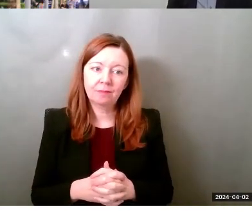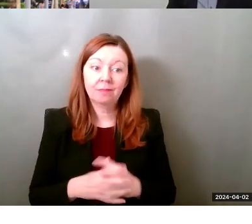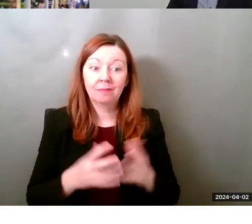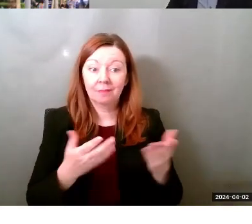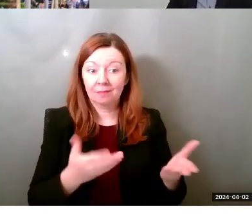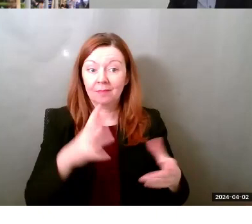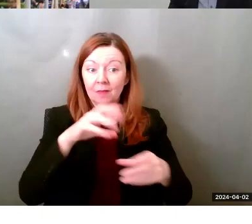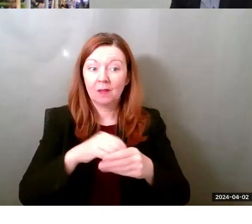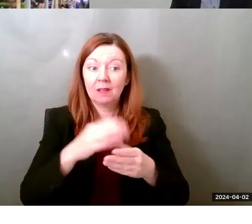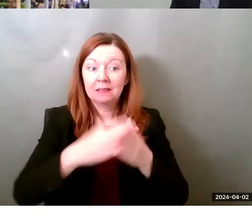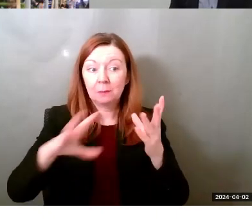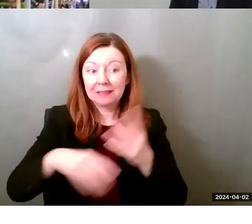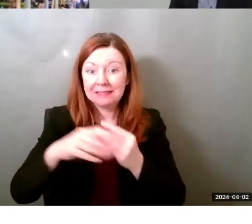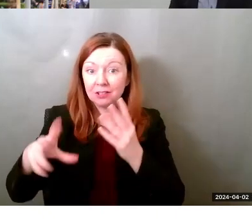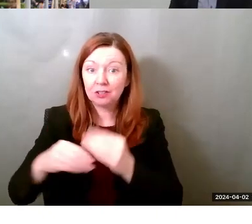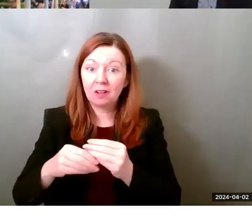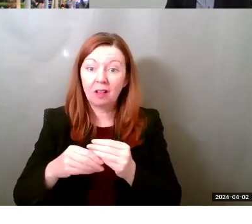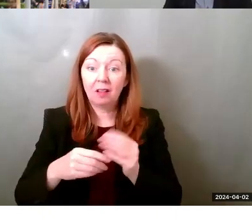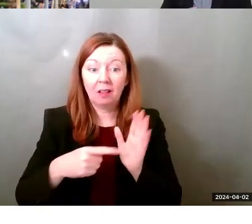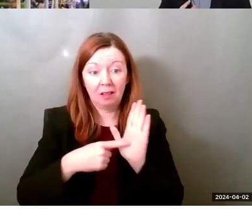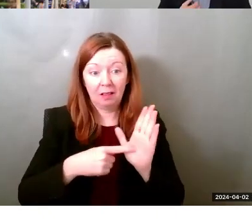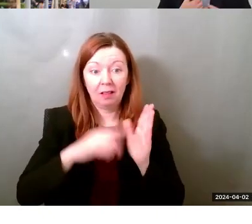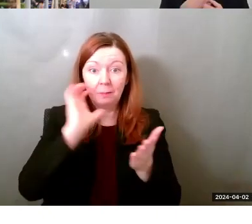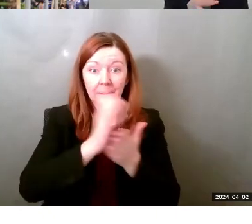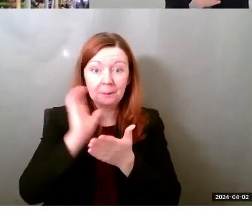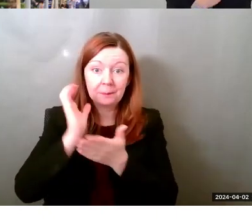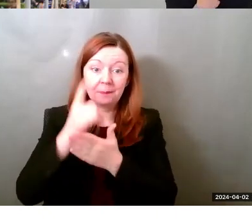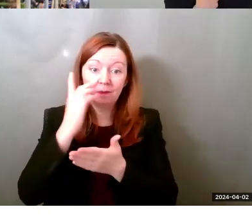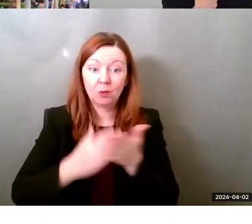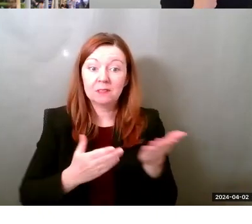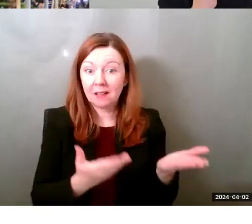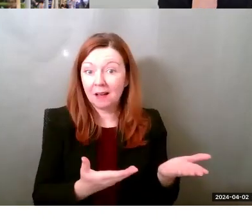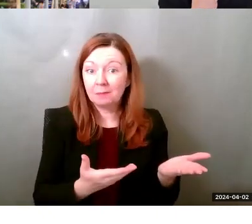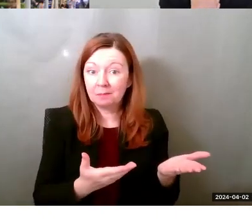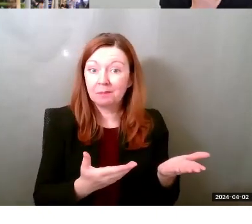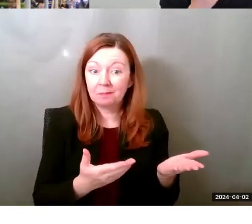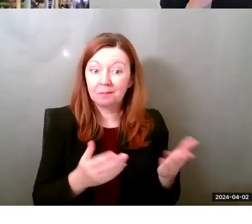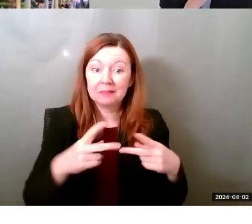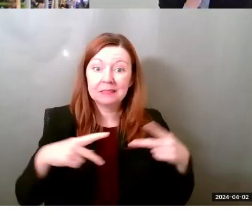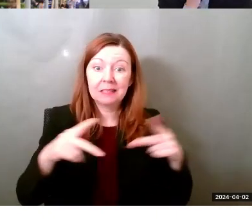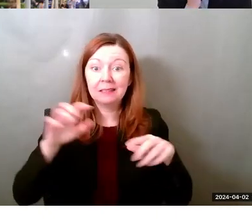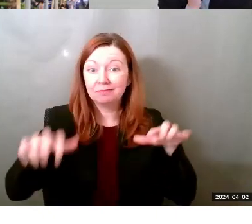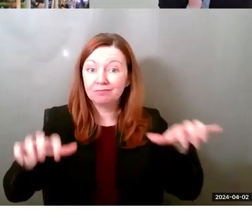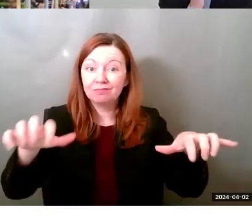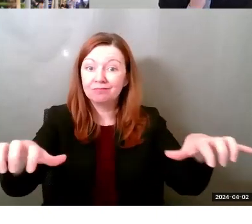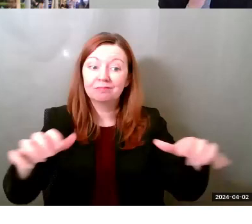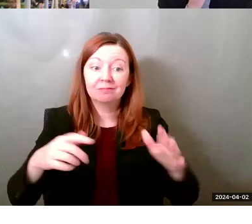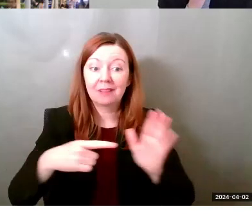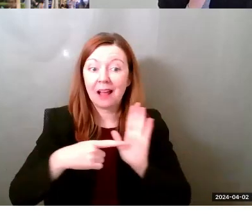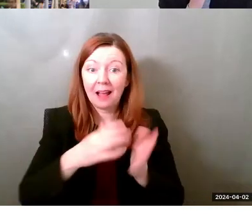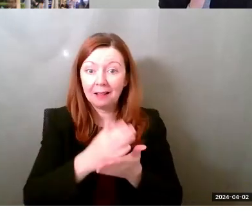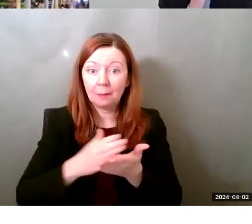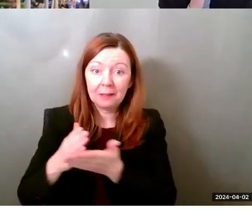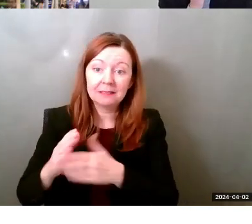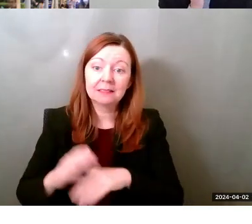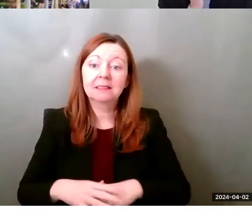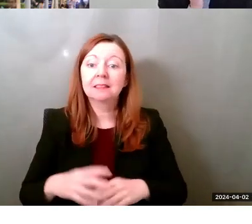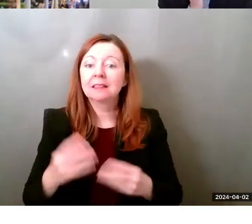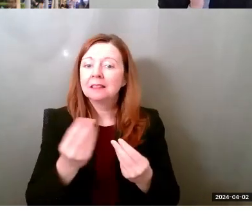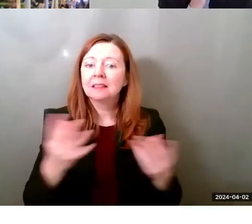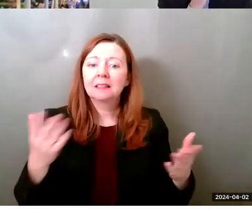We've included some additional precedent imagery for some of these site furnishing elements. Again, the intent is to